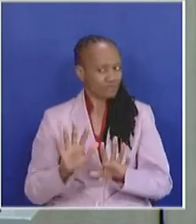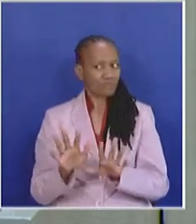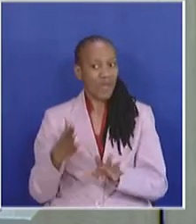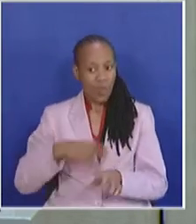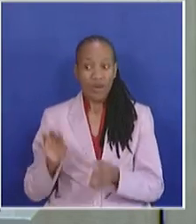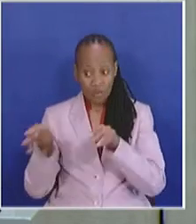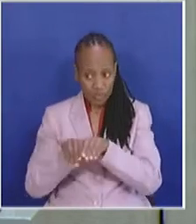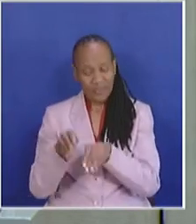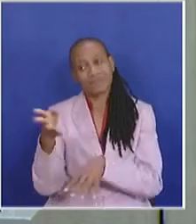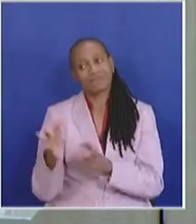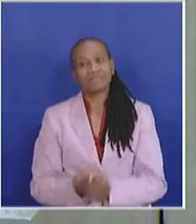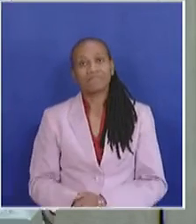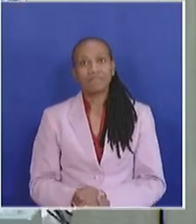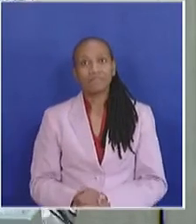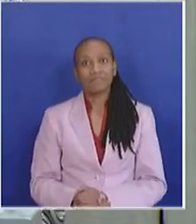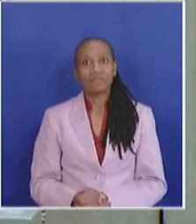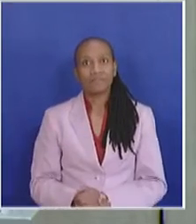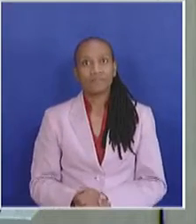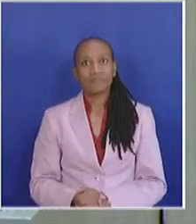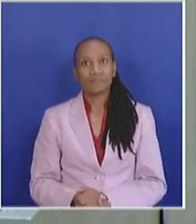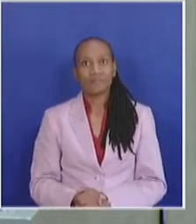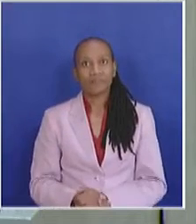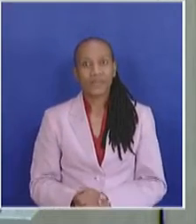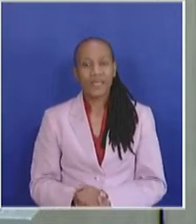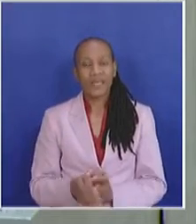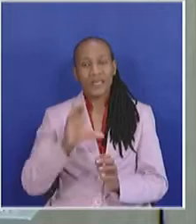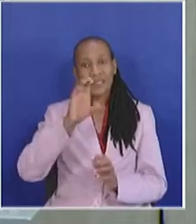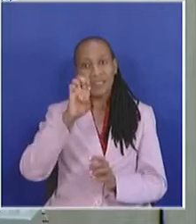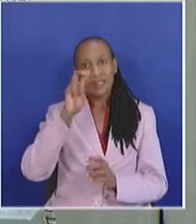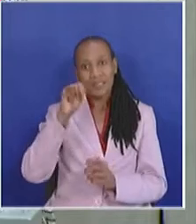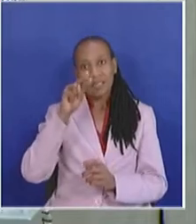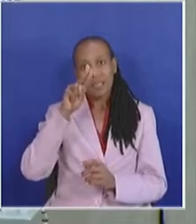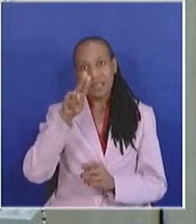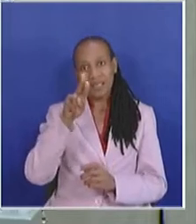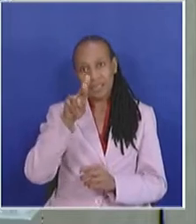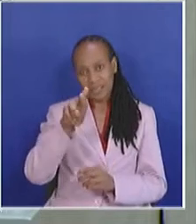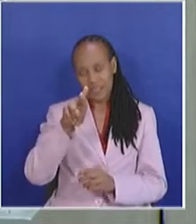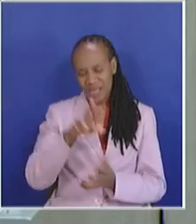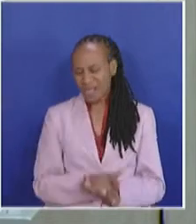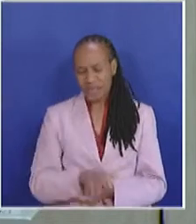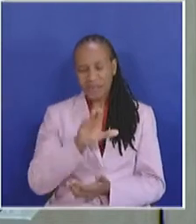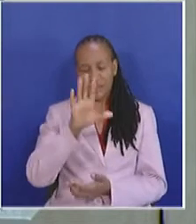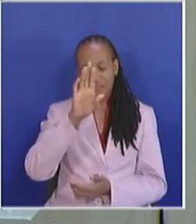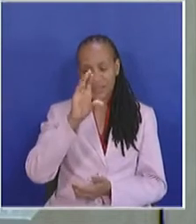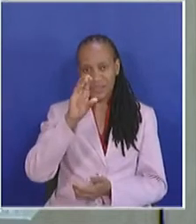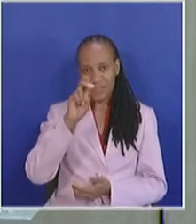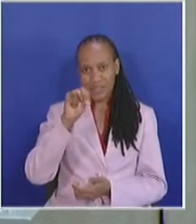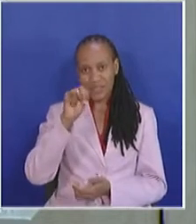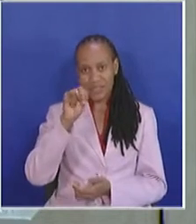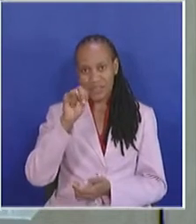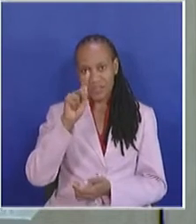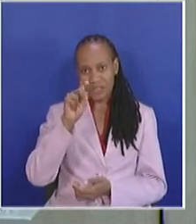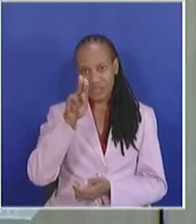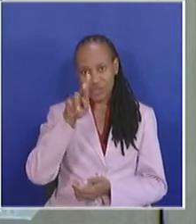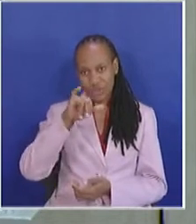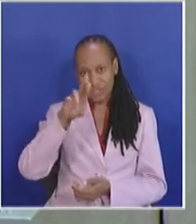Chairperson. Can we also have the information on the Centurion Aerospace project? I asked the leader of the delegation. She doesn't know